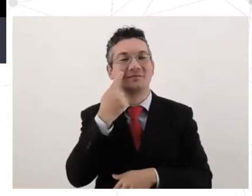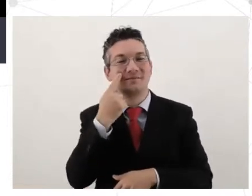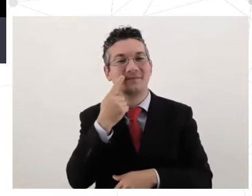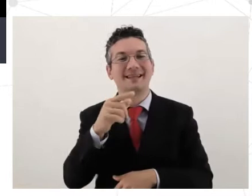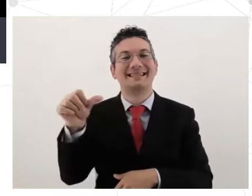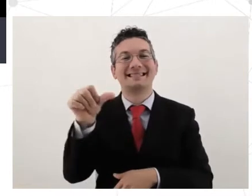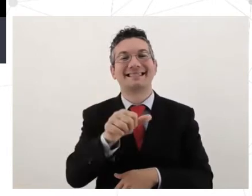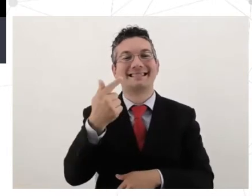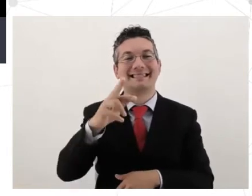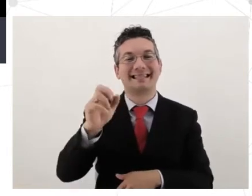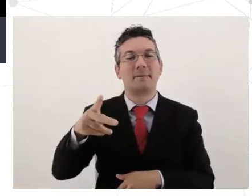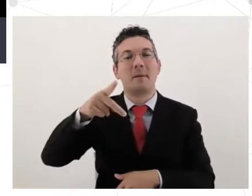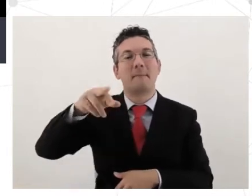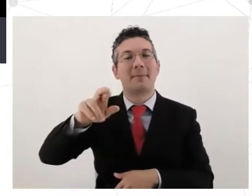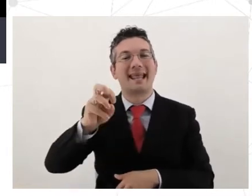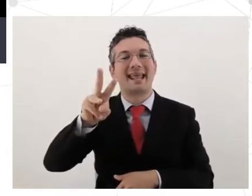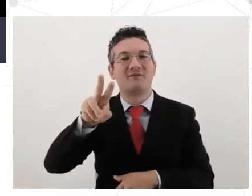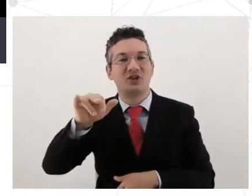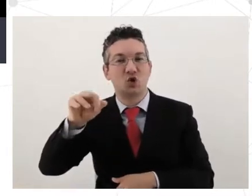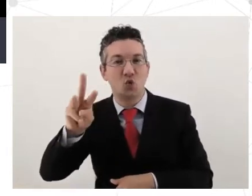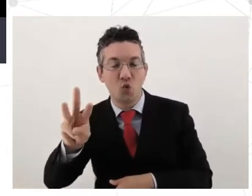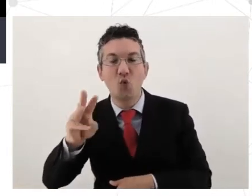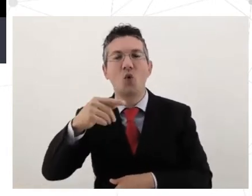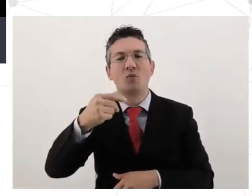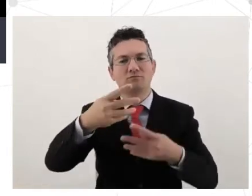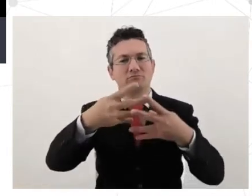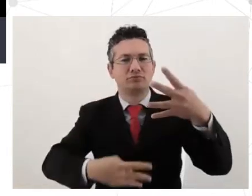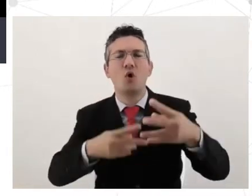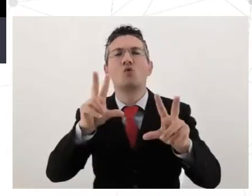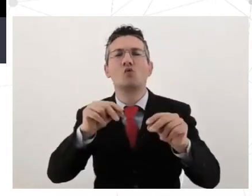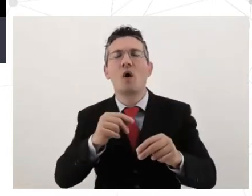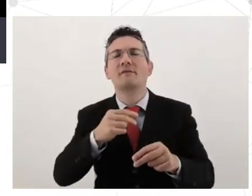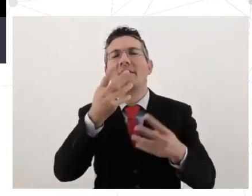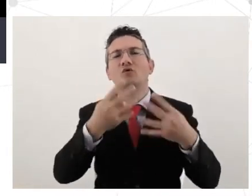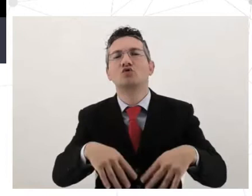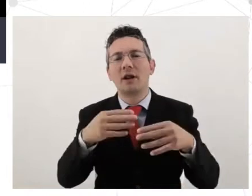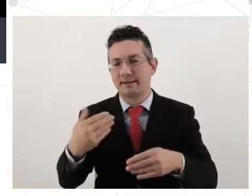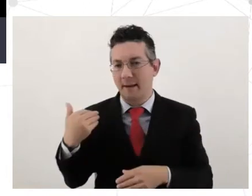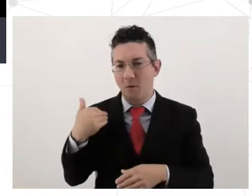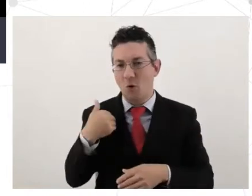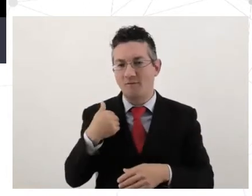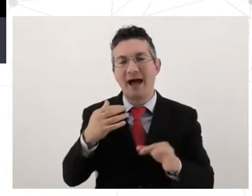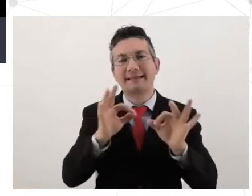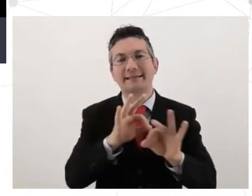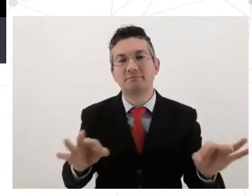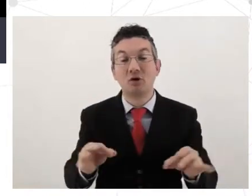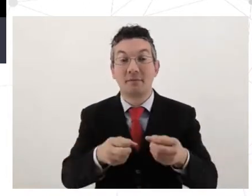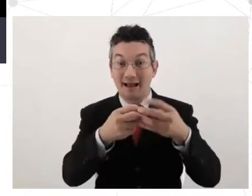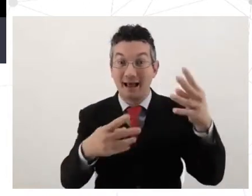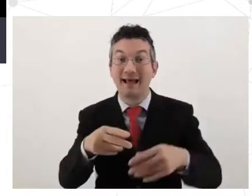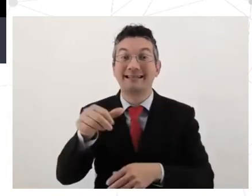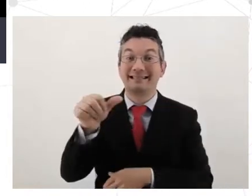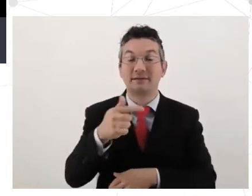tool for virtually exploring the world. With it, you can now select any location in the world to preview that area at street